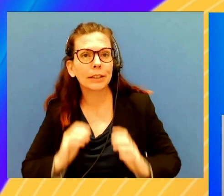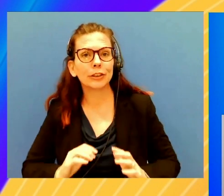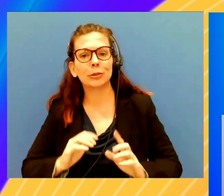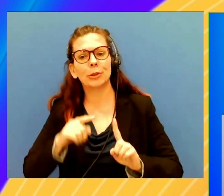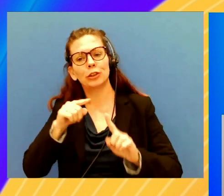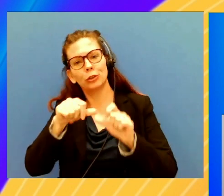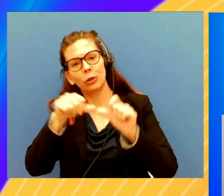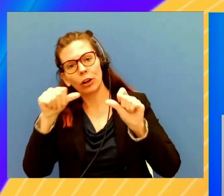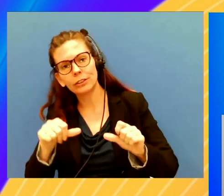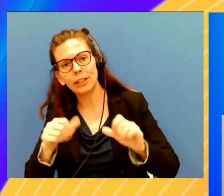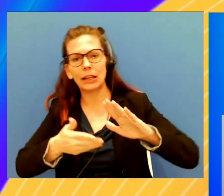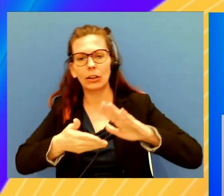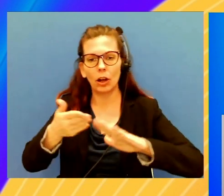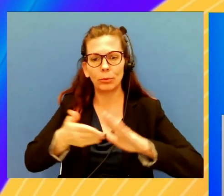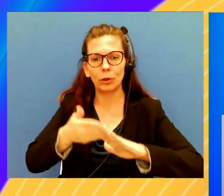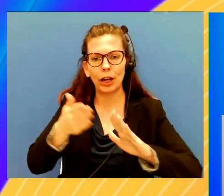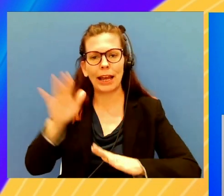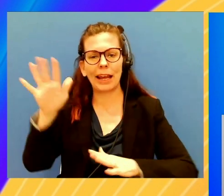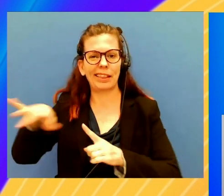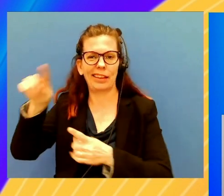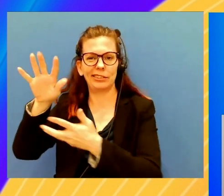and operate workloads in the cloud.